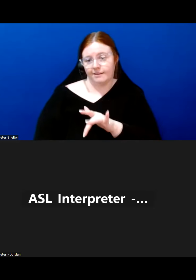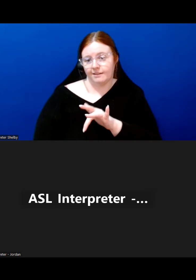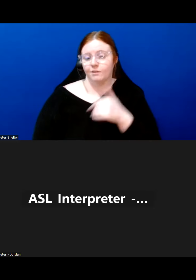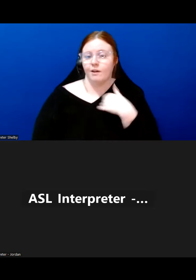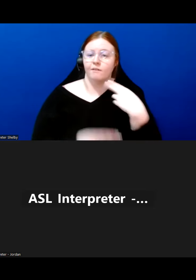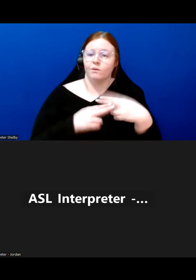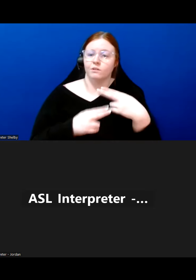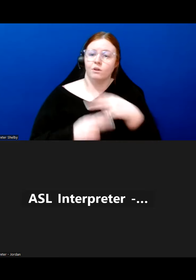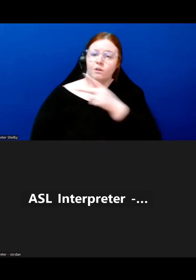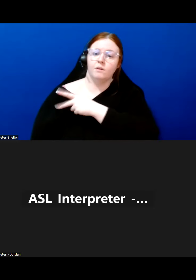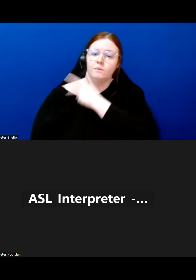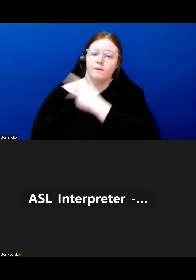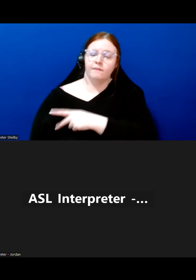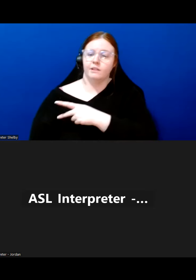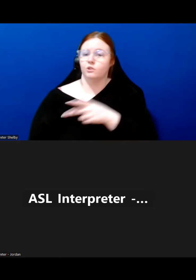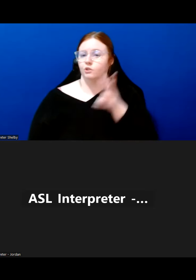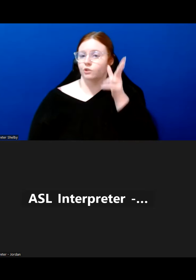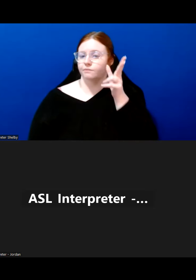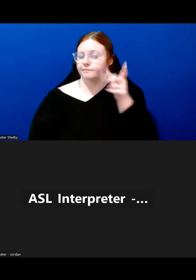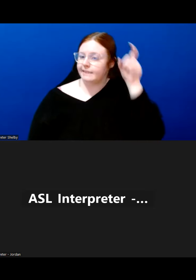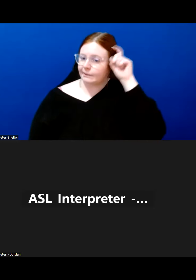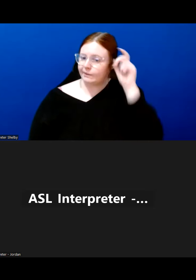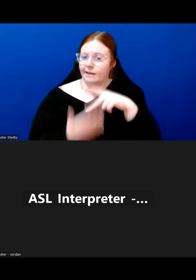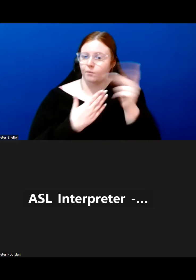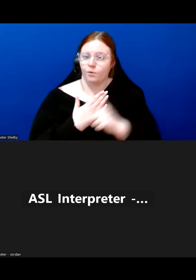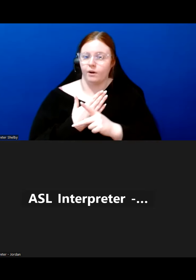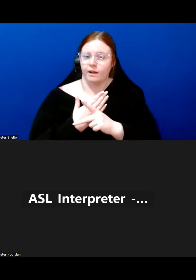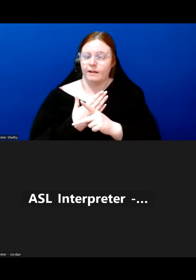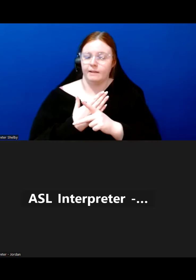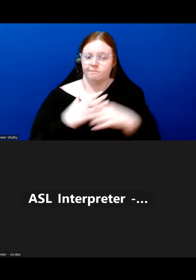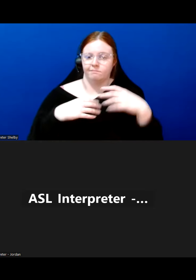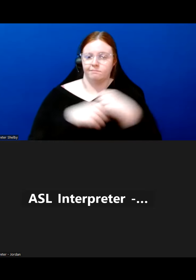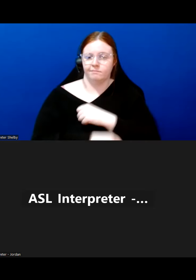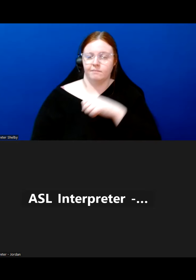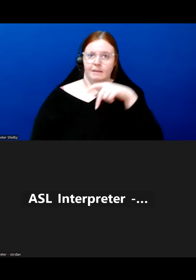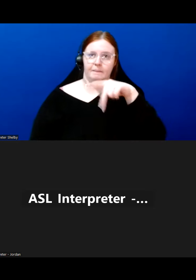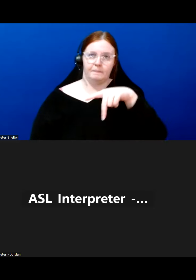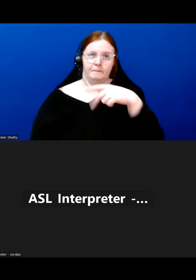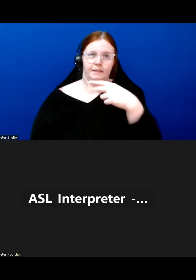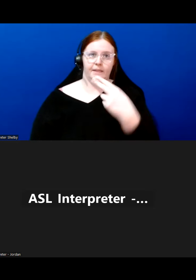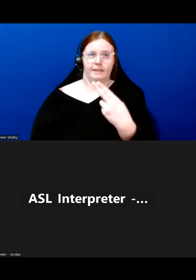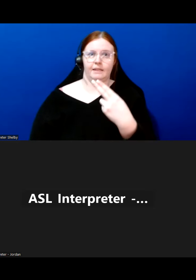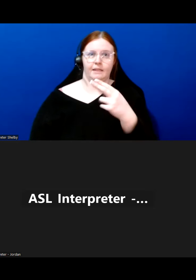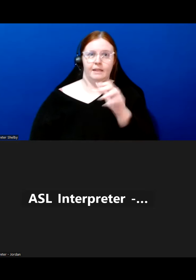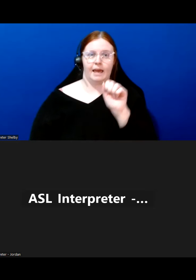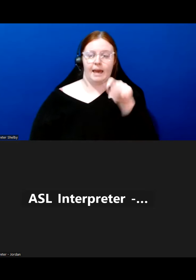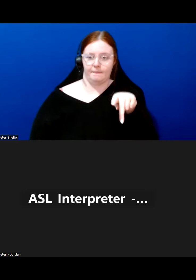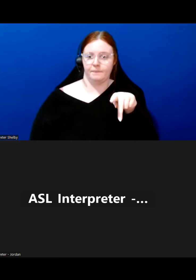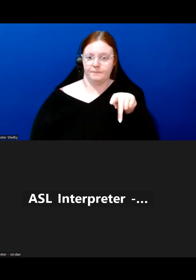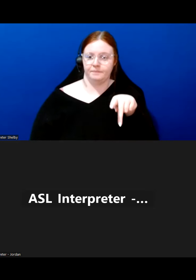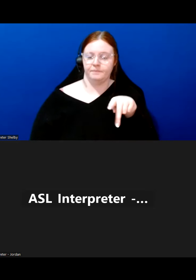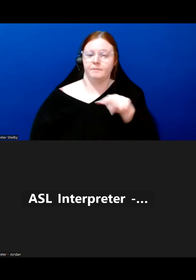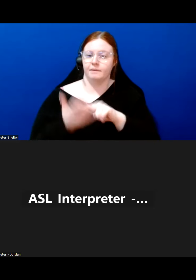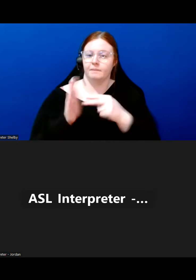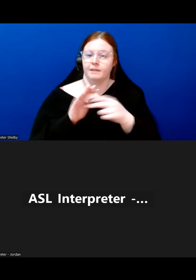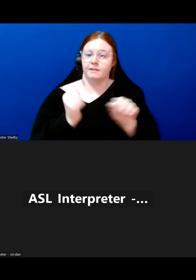the Provincial Hearing Aid Program, or PHAP. And with that program, you can be seen by